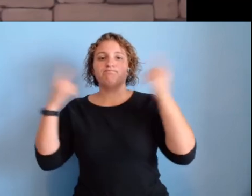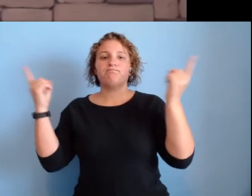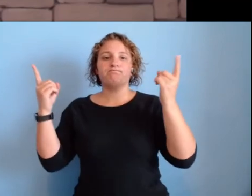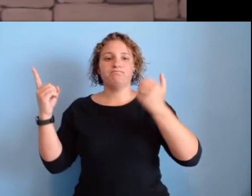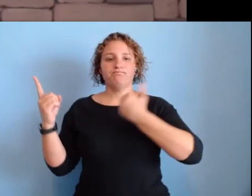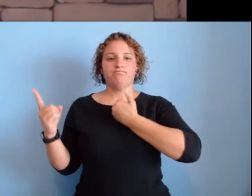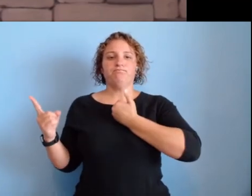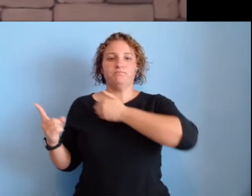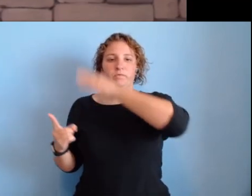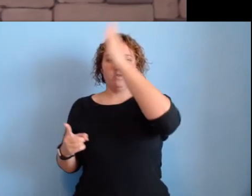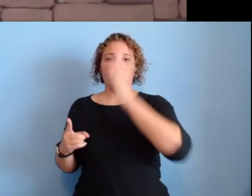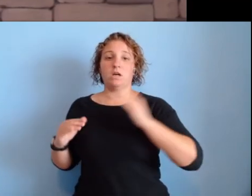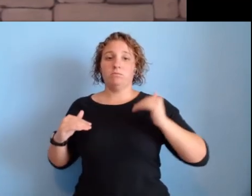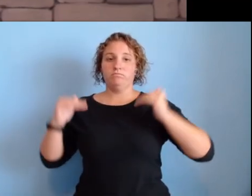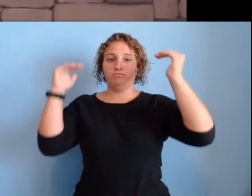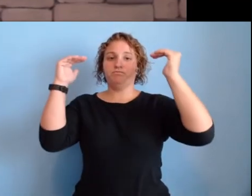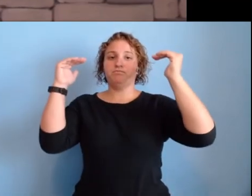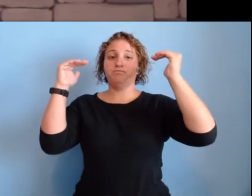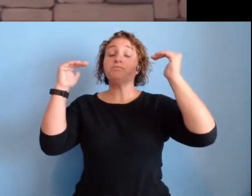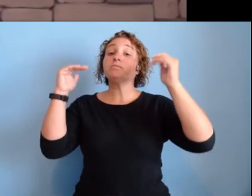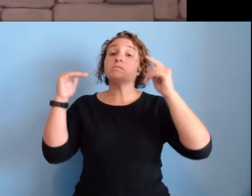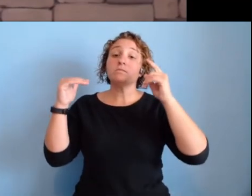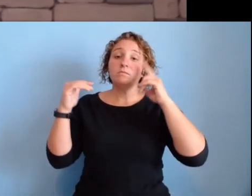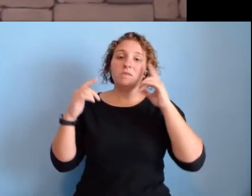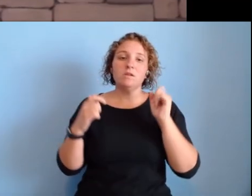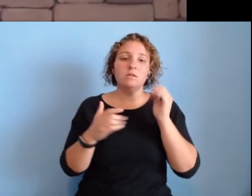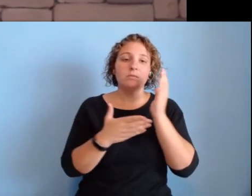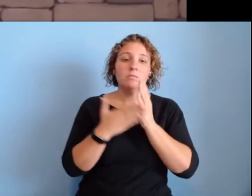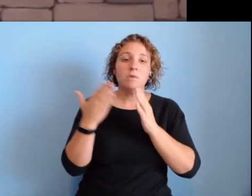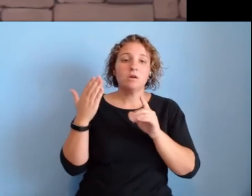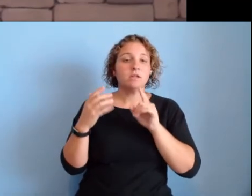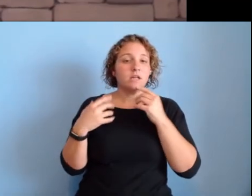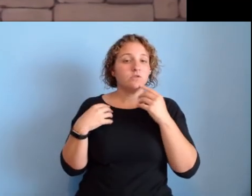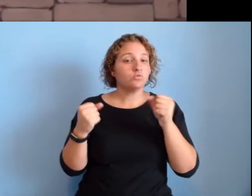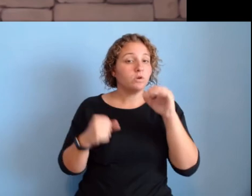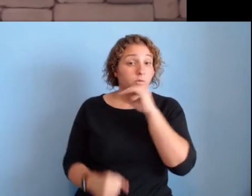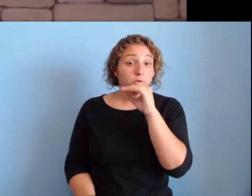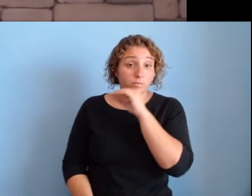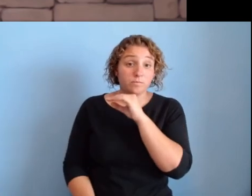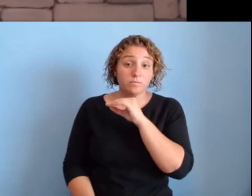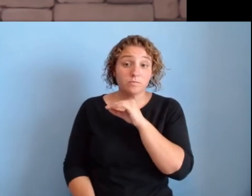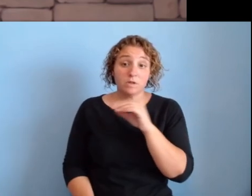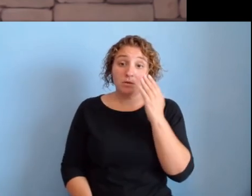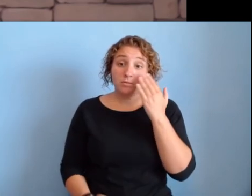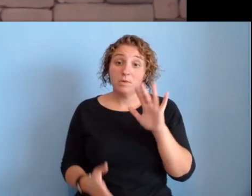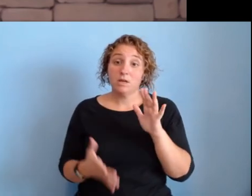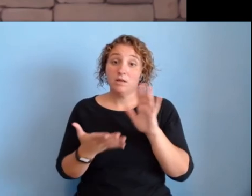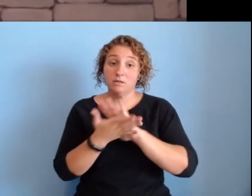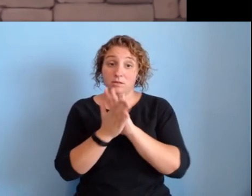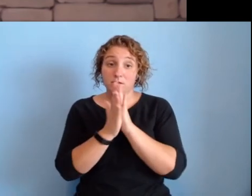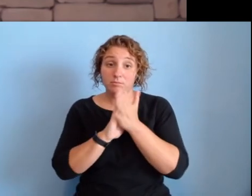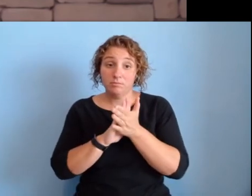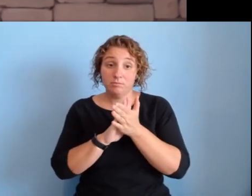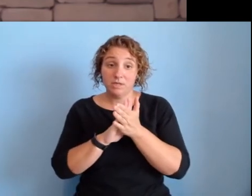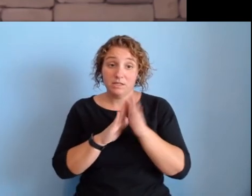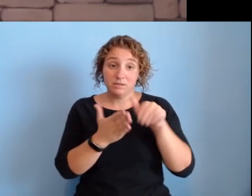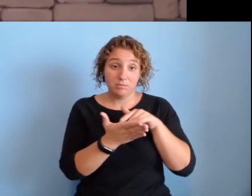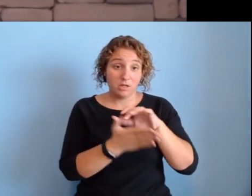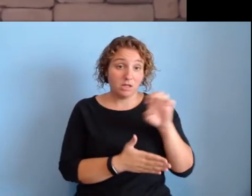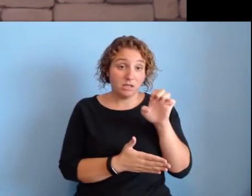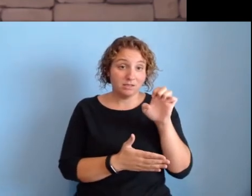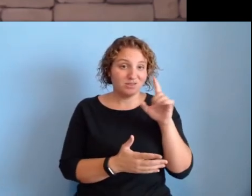again, it's part of that strong delusion and deception. Now, whether it's because he made peace in the Middle East, there are those who are upset, so they make an assassination